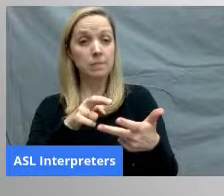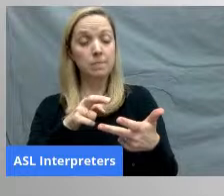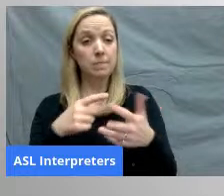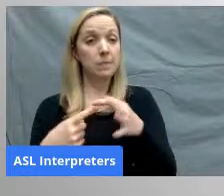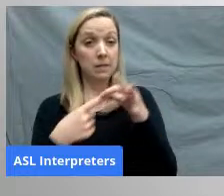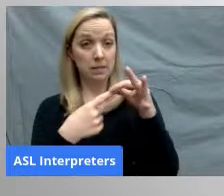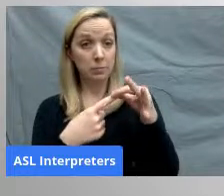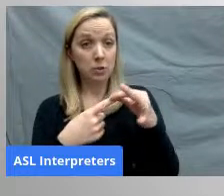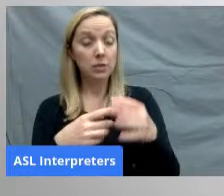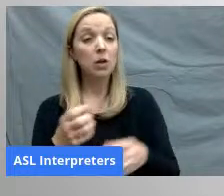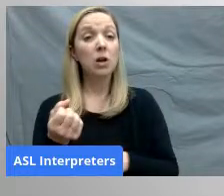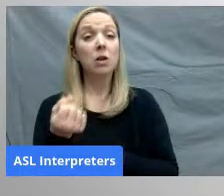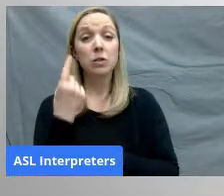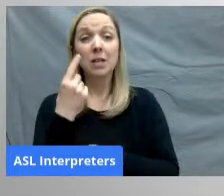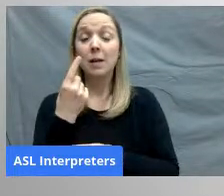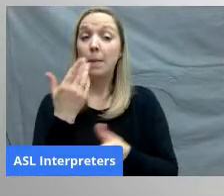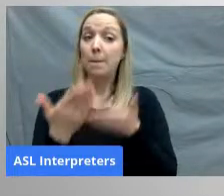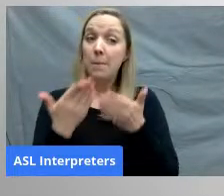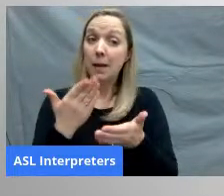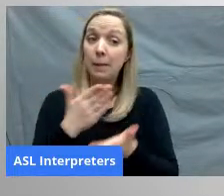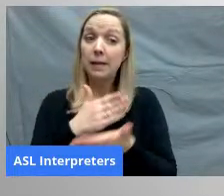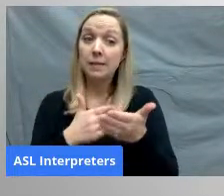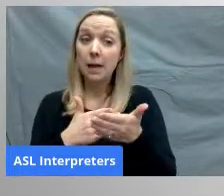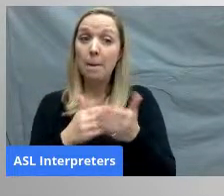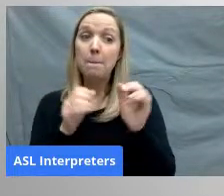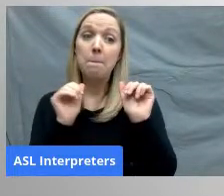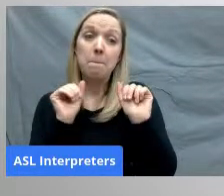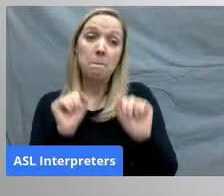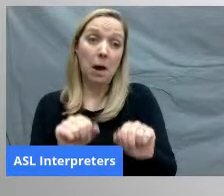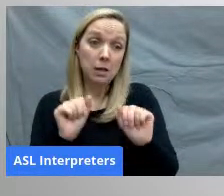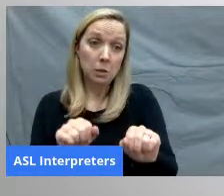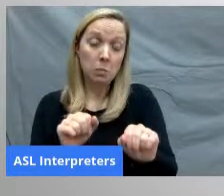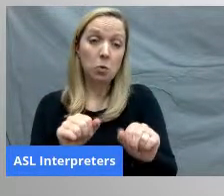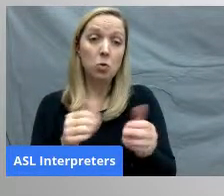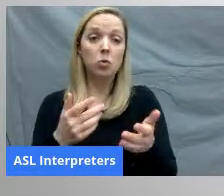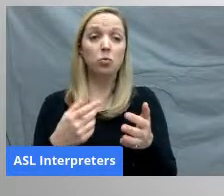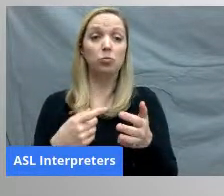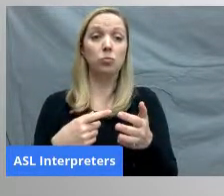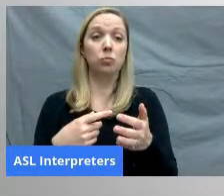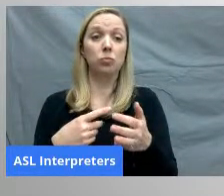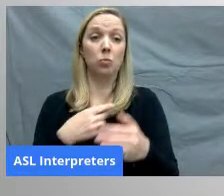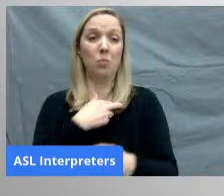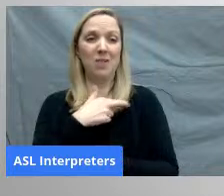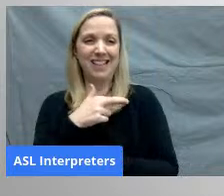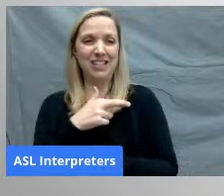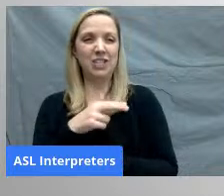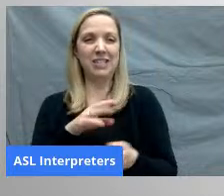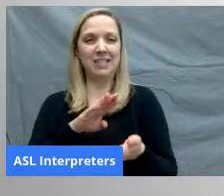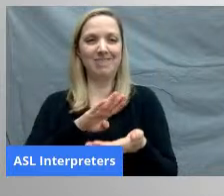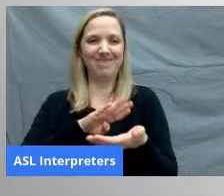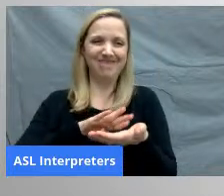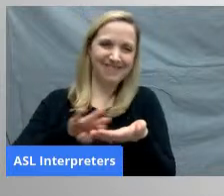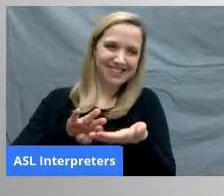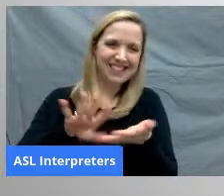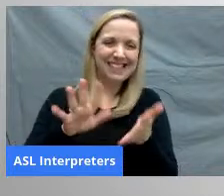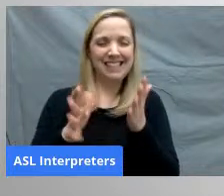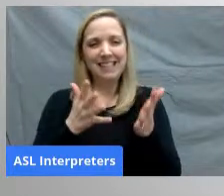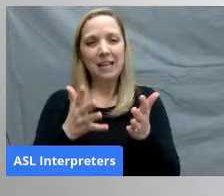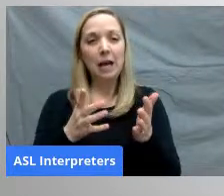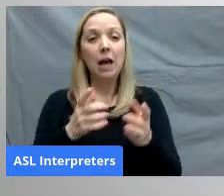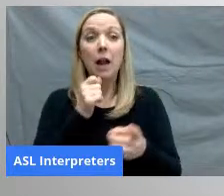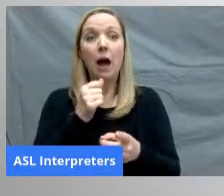they are right now, but that they could be. So we included those aspects of the law, which we thought were relevant, particularly to any